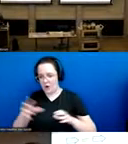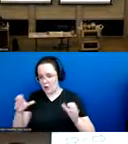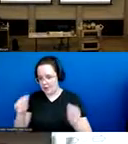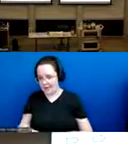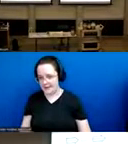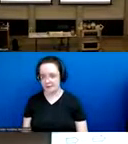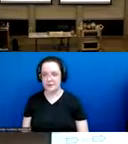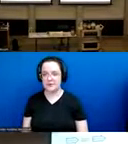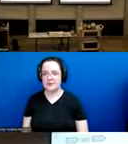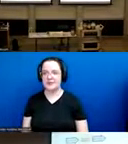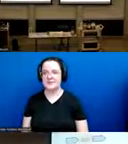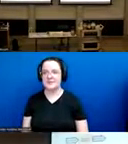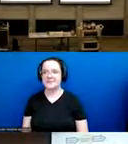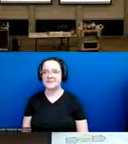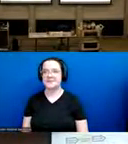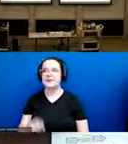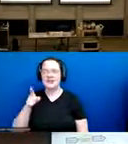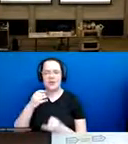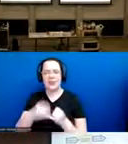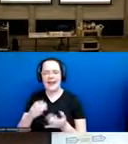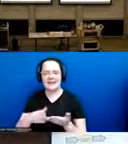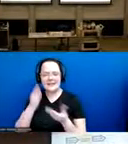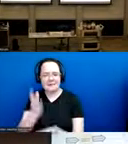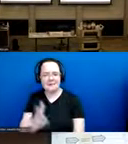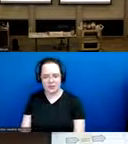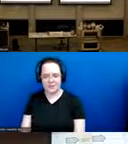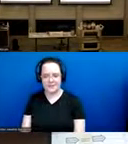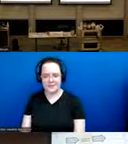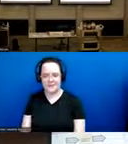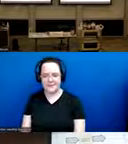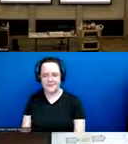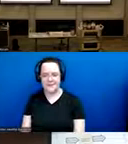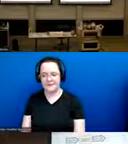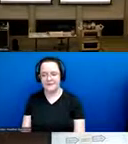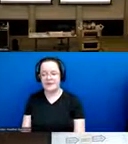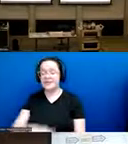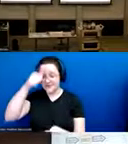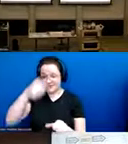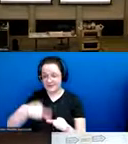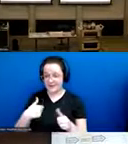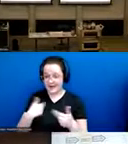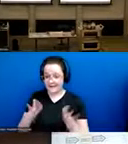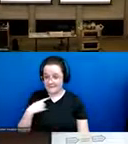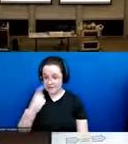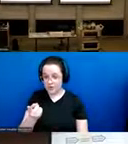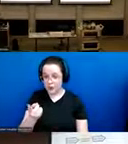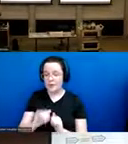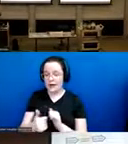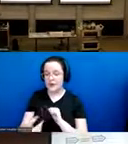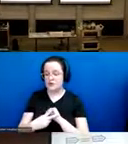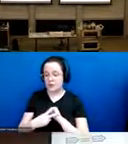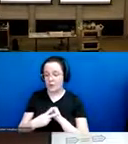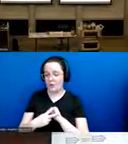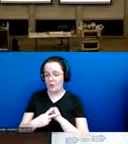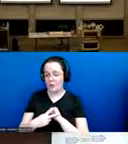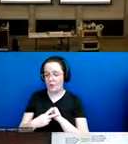So here is the last piece of information, right? Remember, I told you how to store the